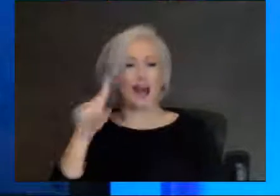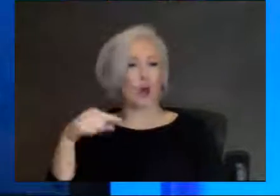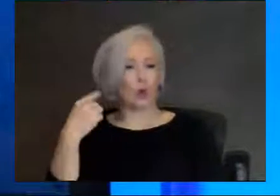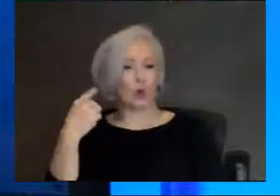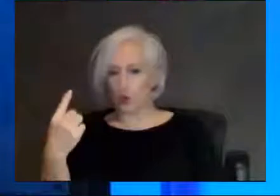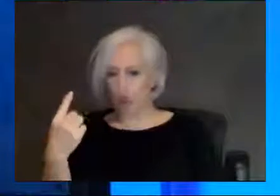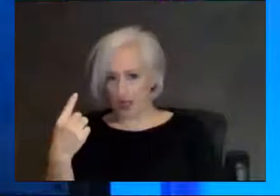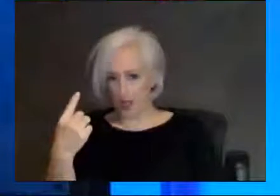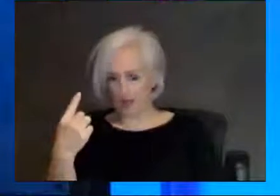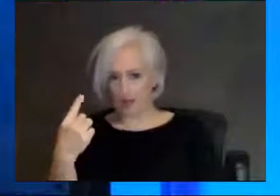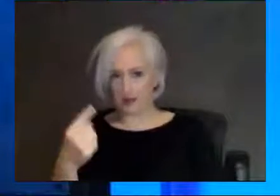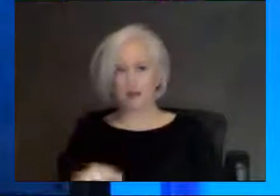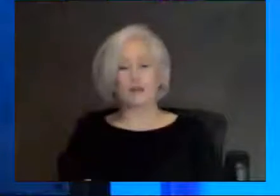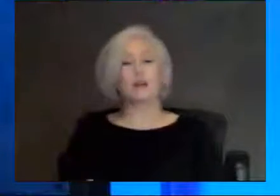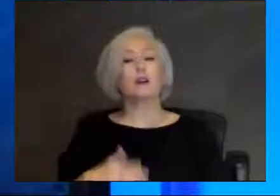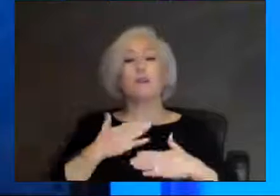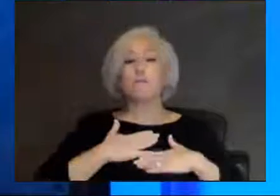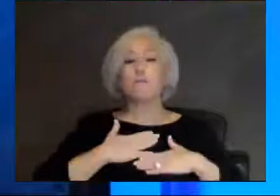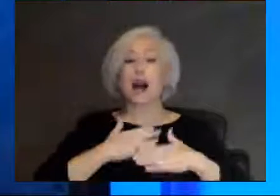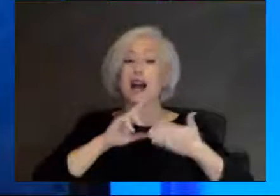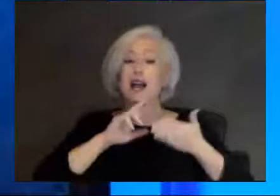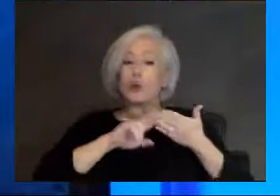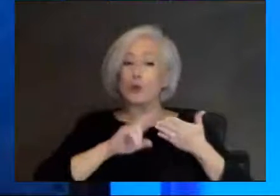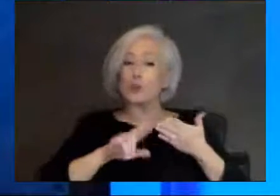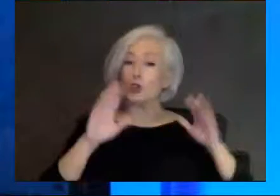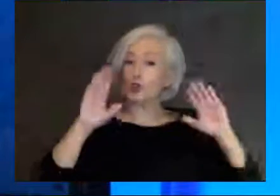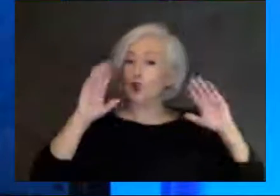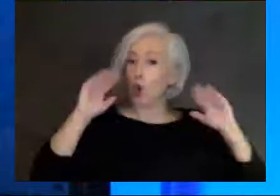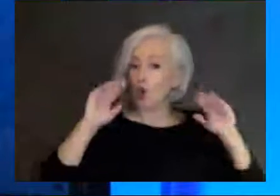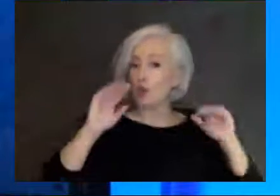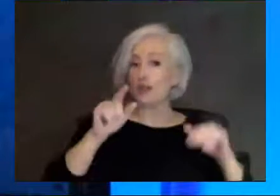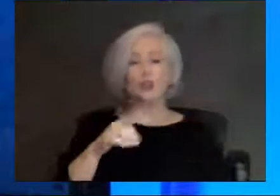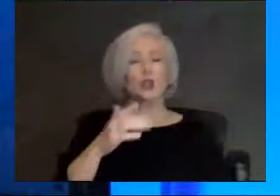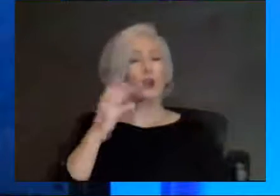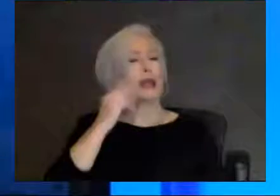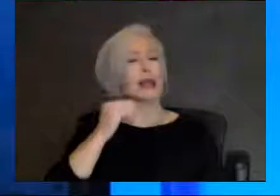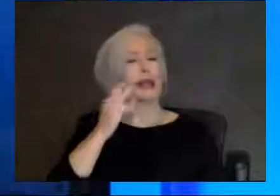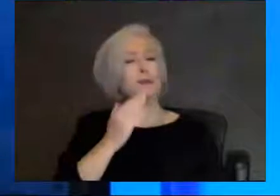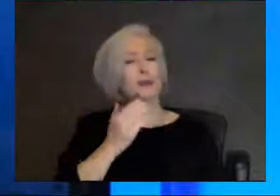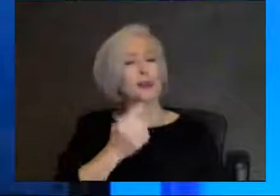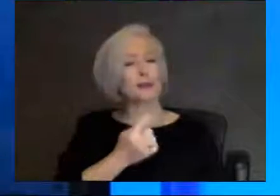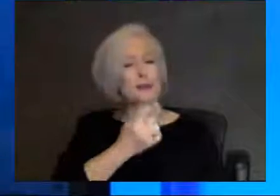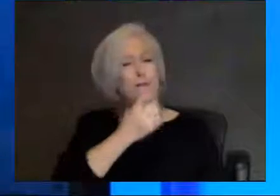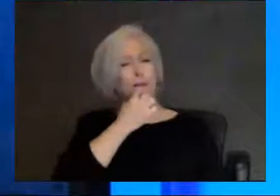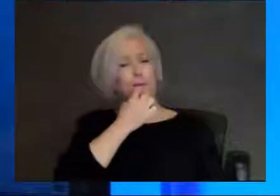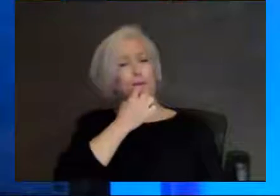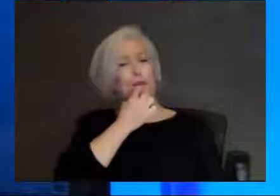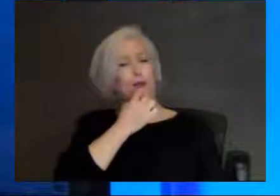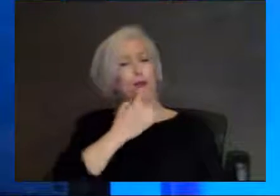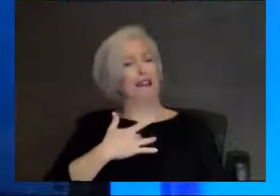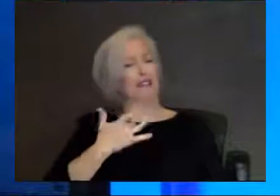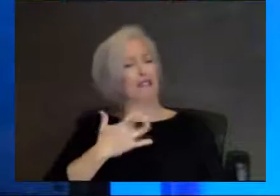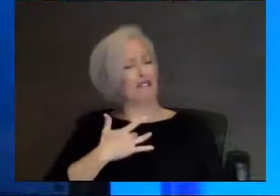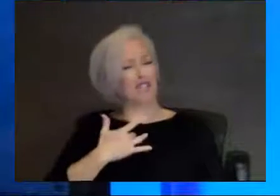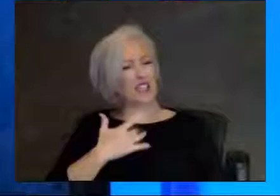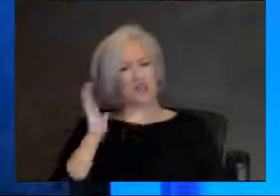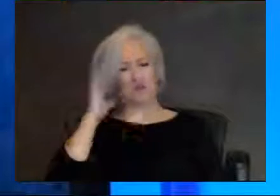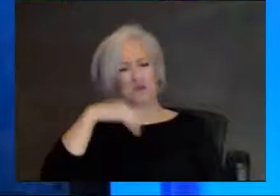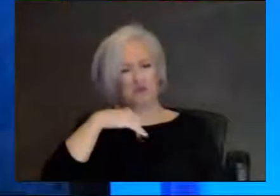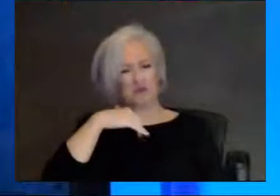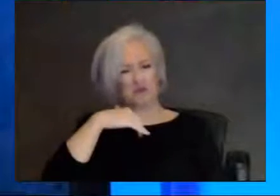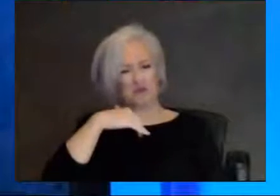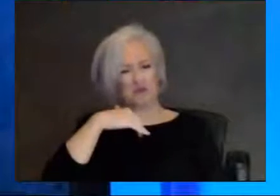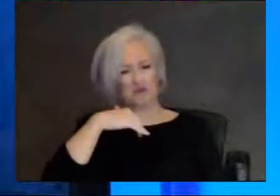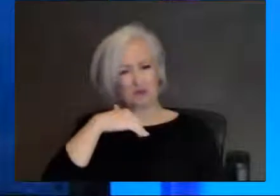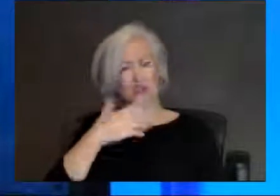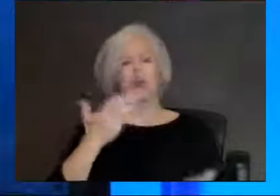my research is, so you are having bitter taste in mouth, which is making you feel uneasy. It can be an indication